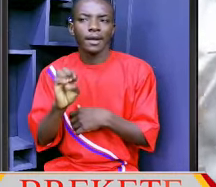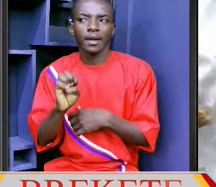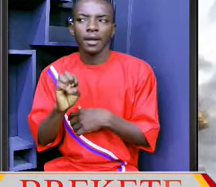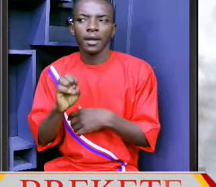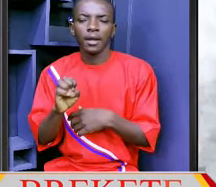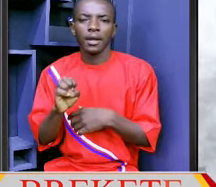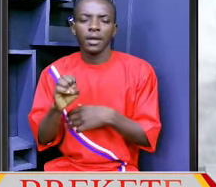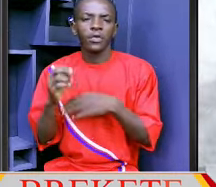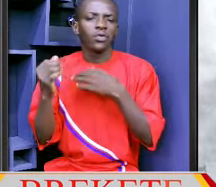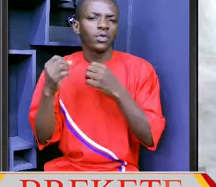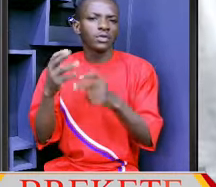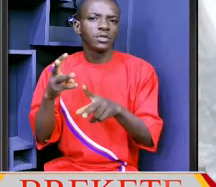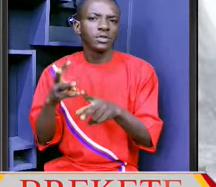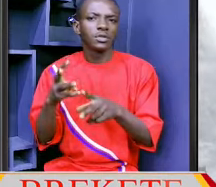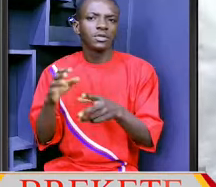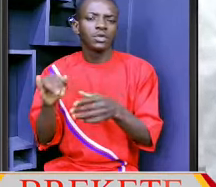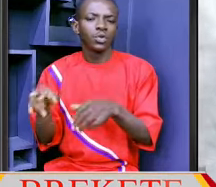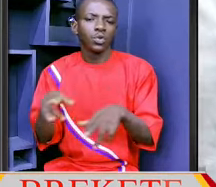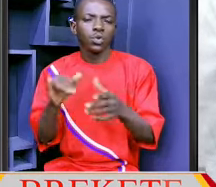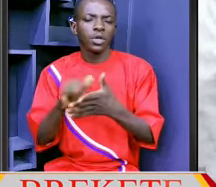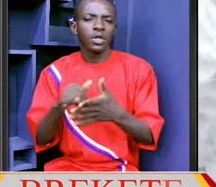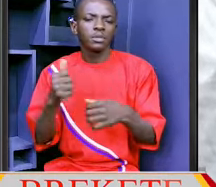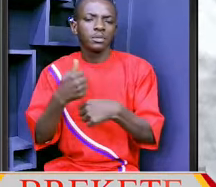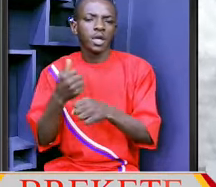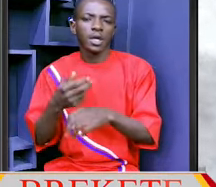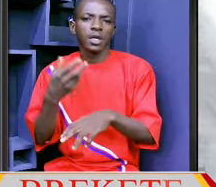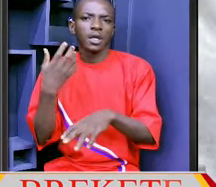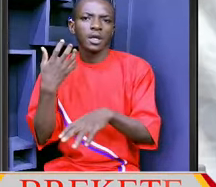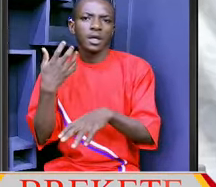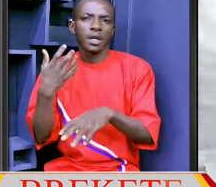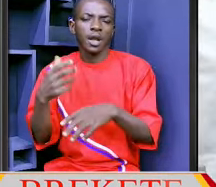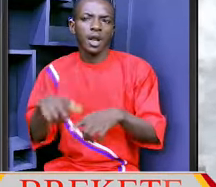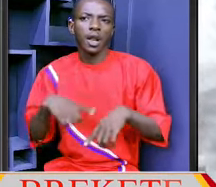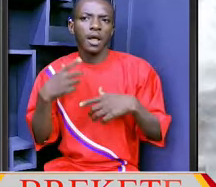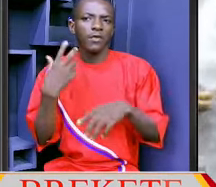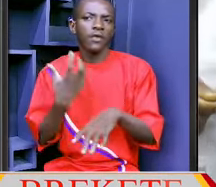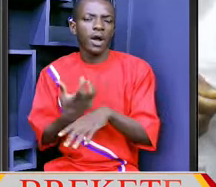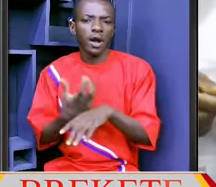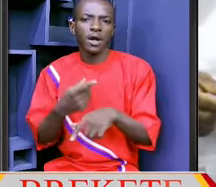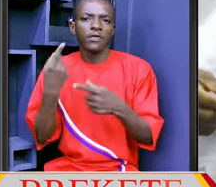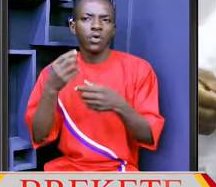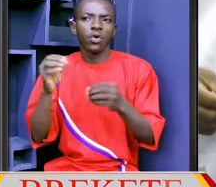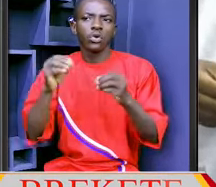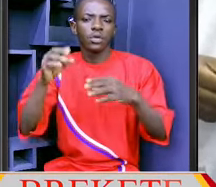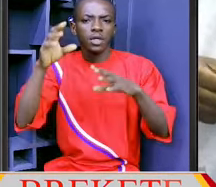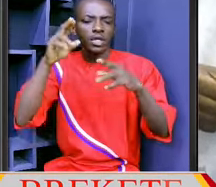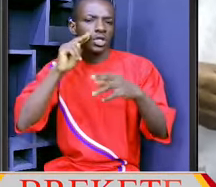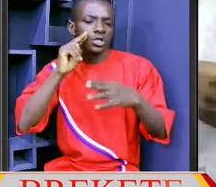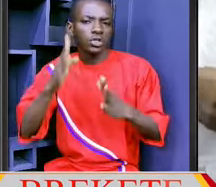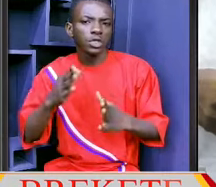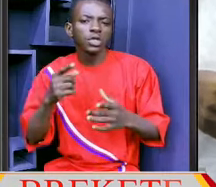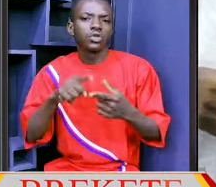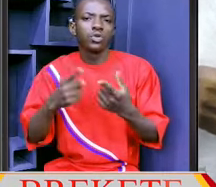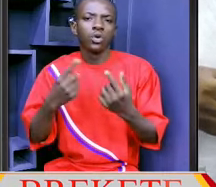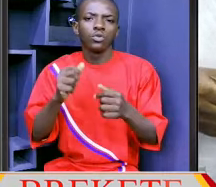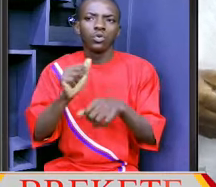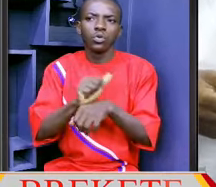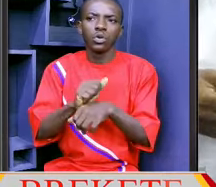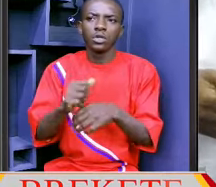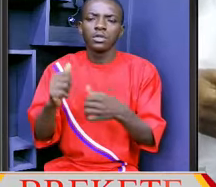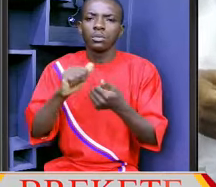Face those roads where they make life difficult for ordinary Nigerians. Yes, sir. To come to work, no